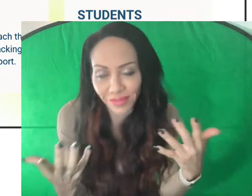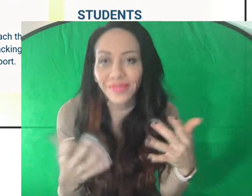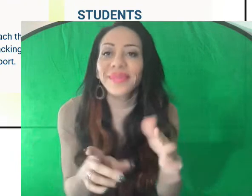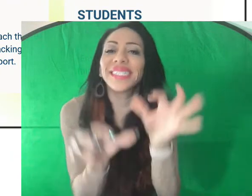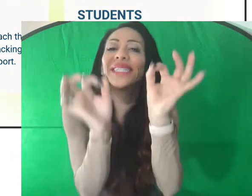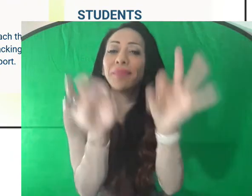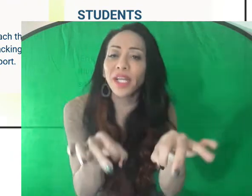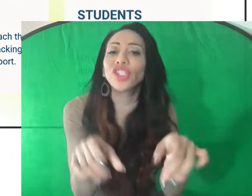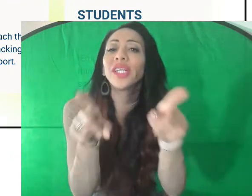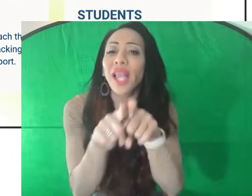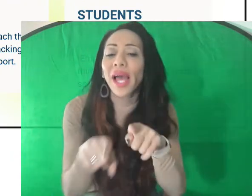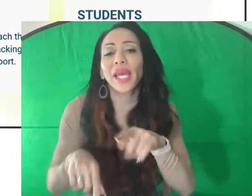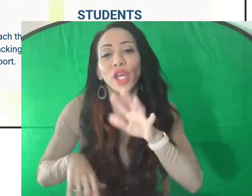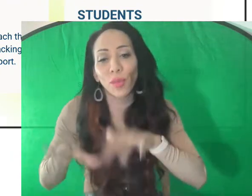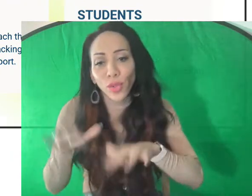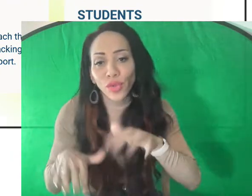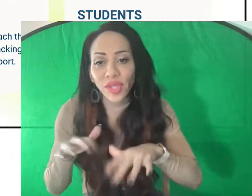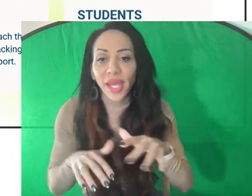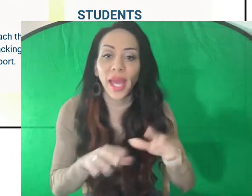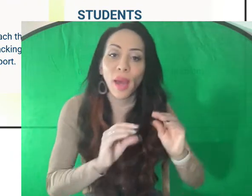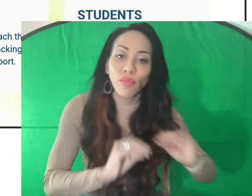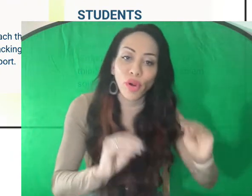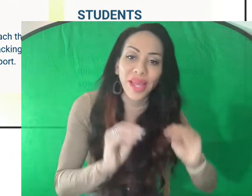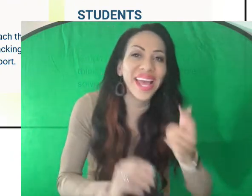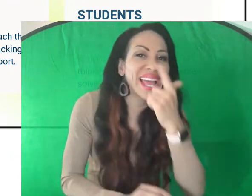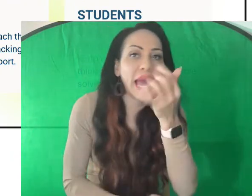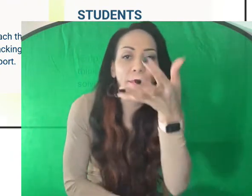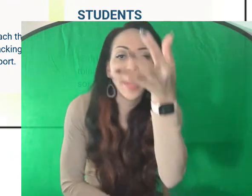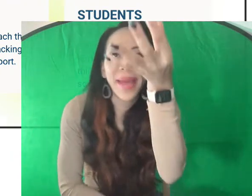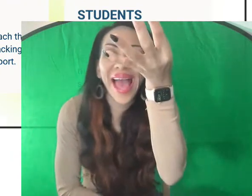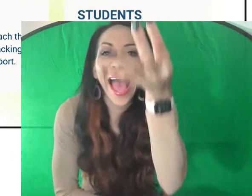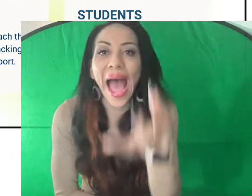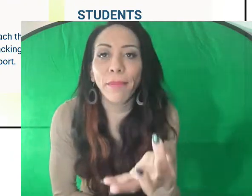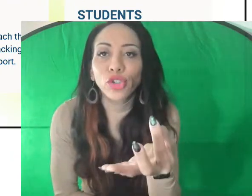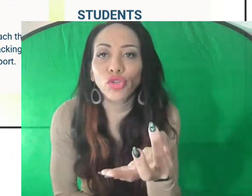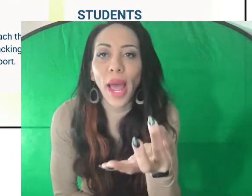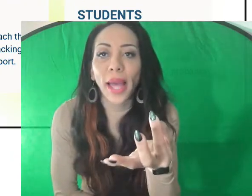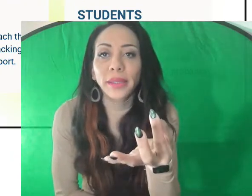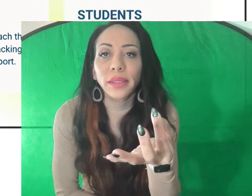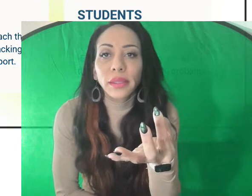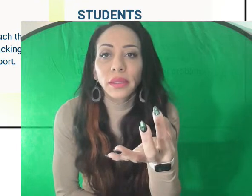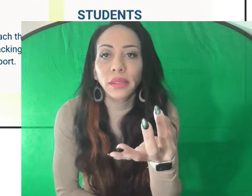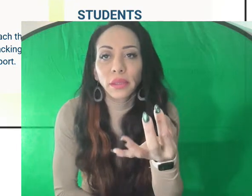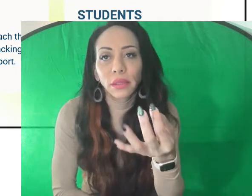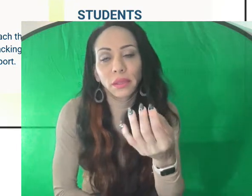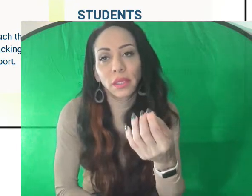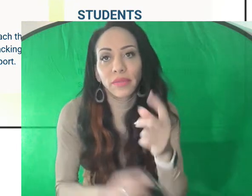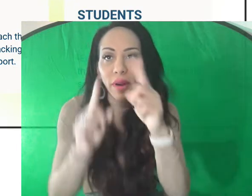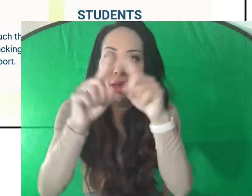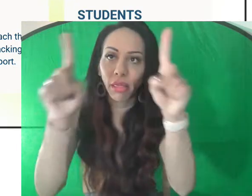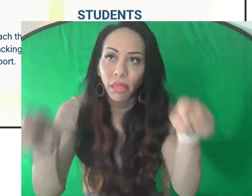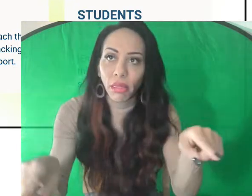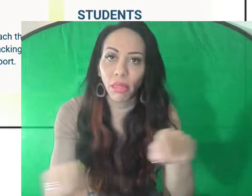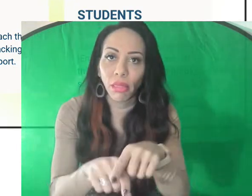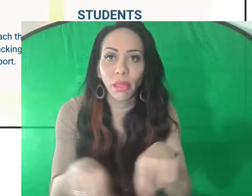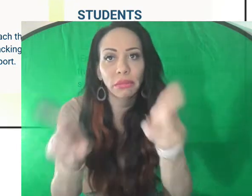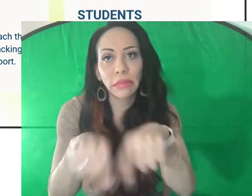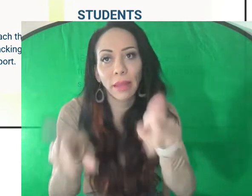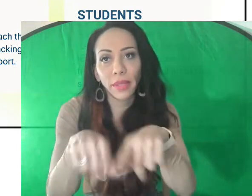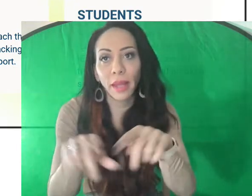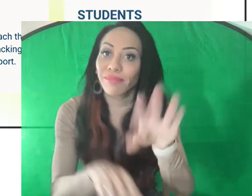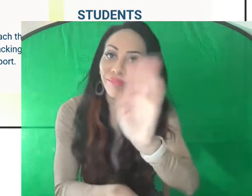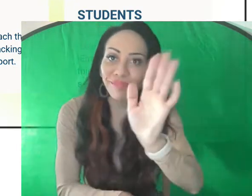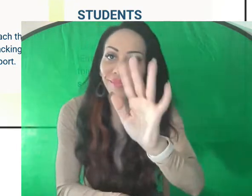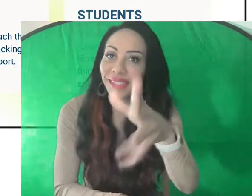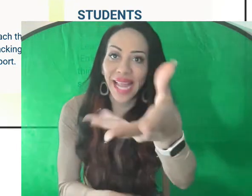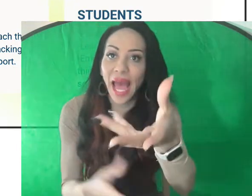can be so abstract sometimes and sit very much on the screen. All of a sudden we're taking that out and making it very physical, and making a lot of